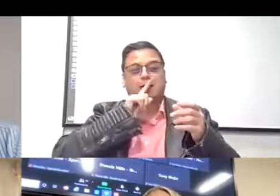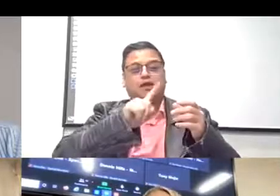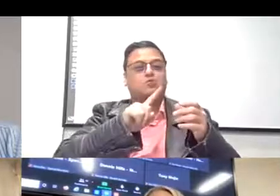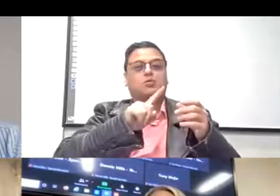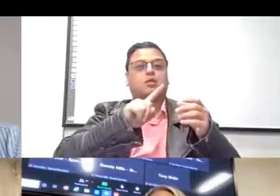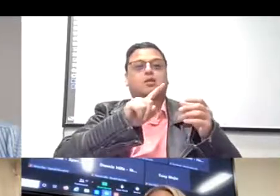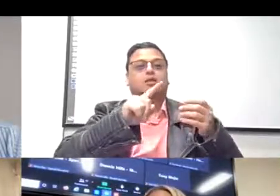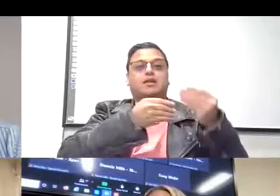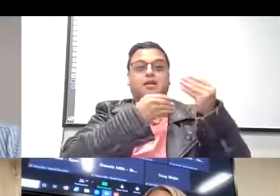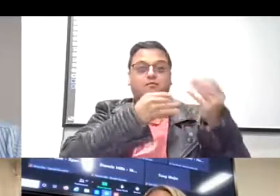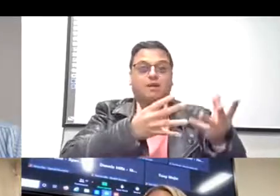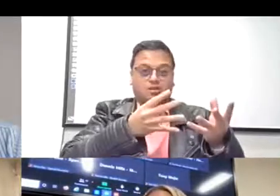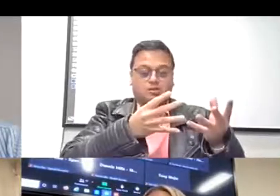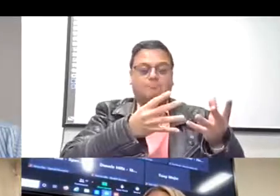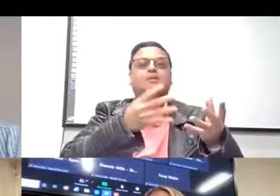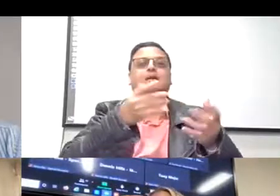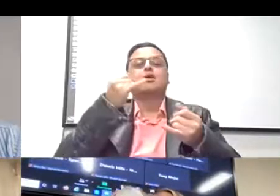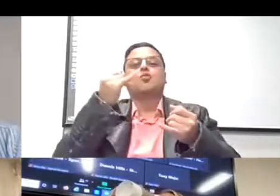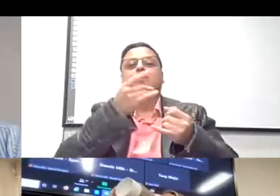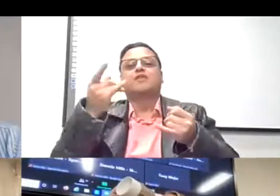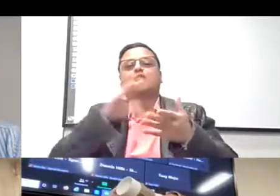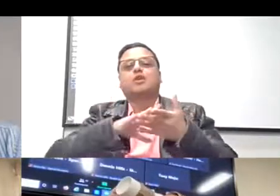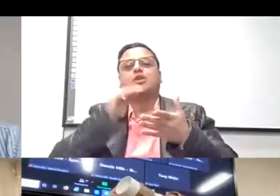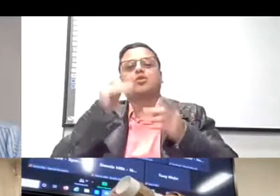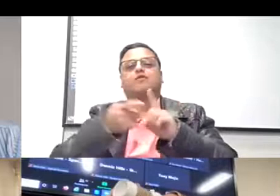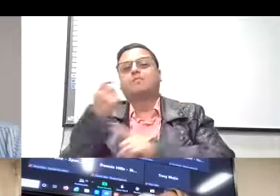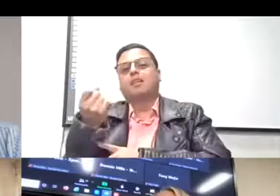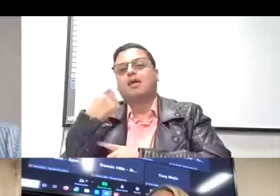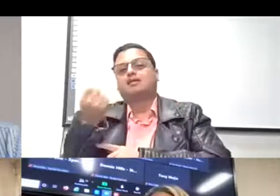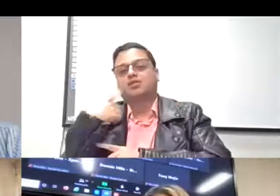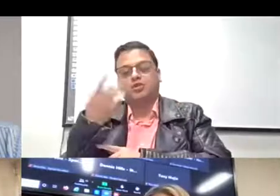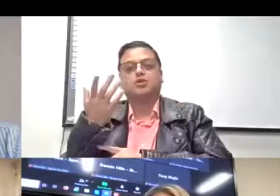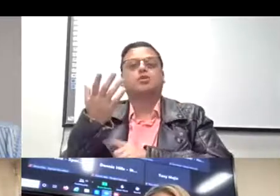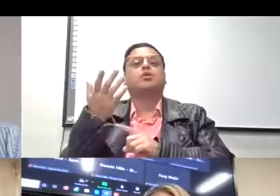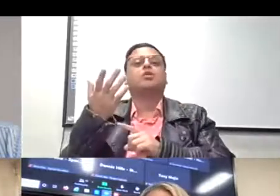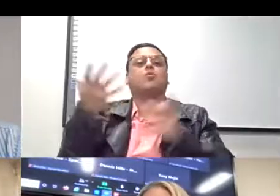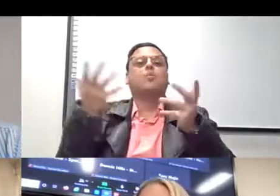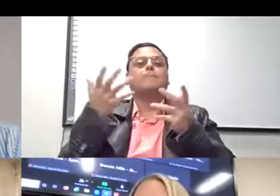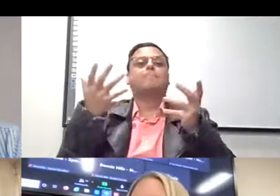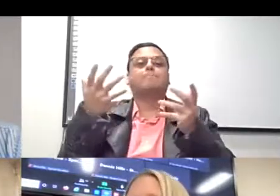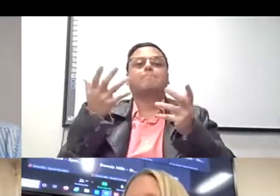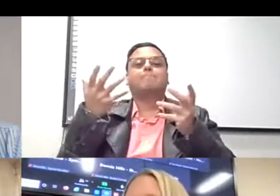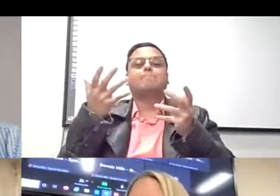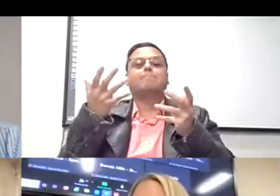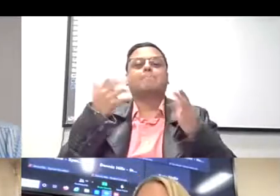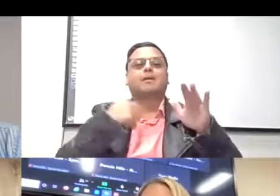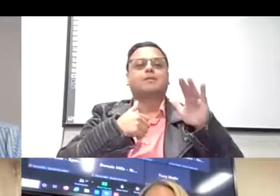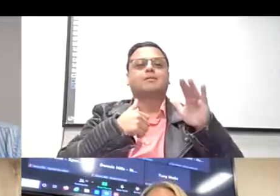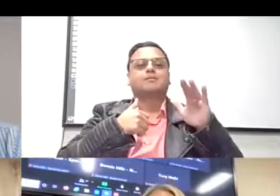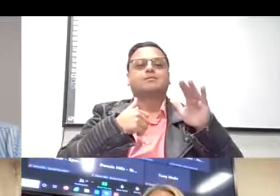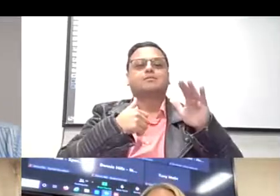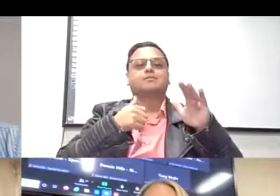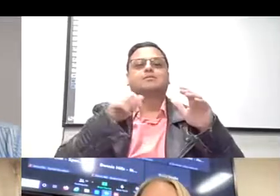thing that we learned from our last presentation, and one thing that really calls out to me is in the template, it's